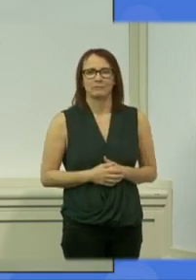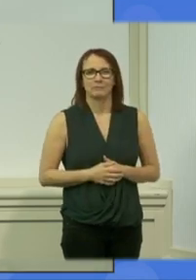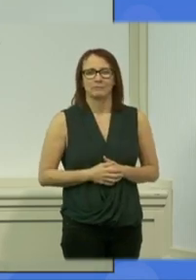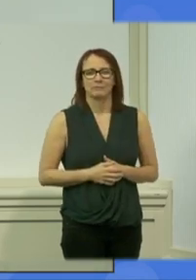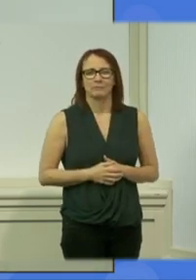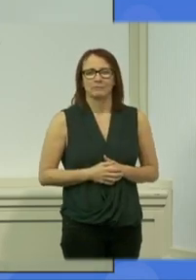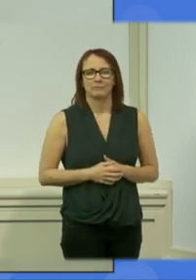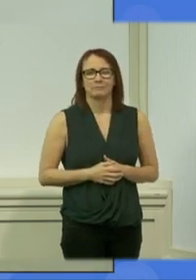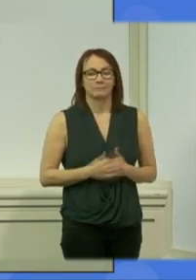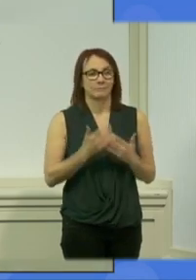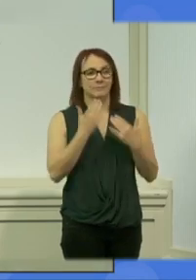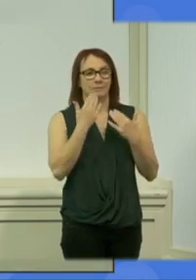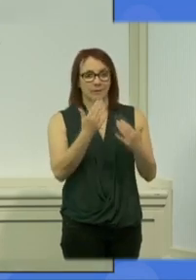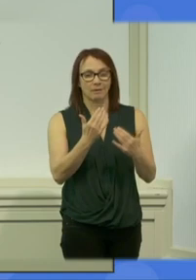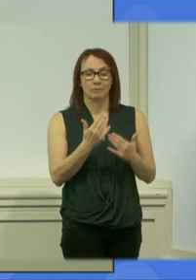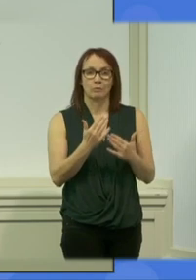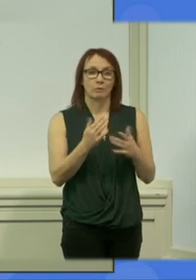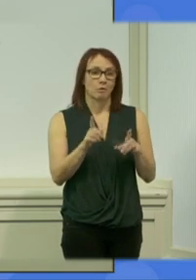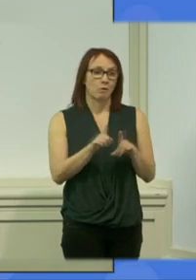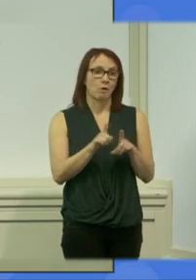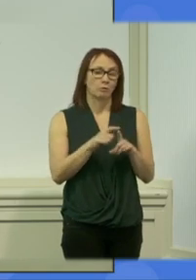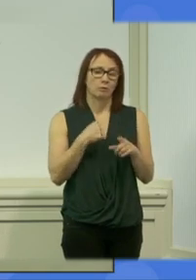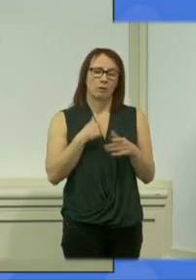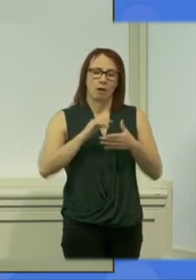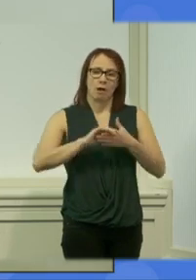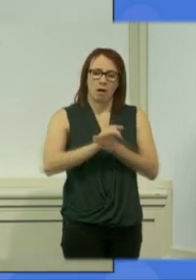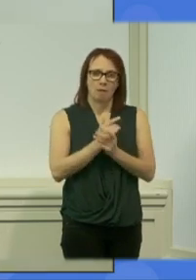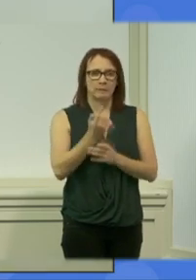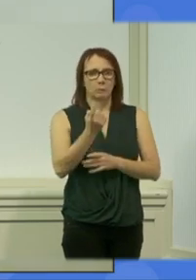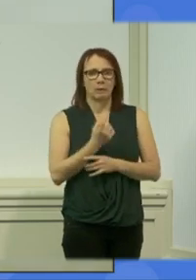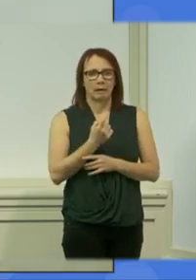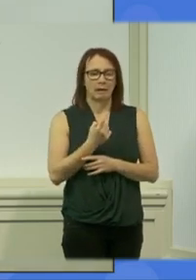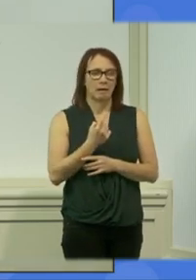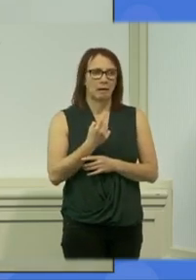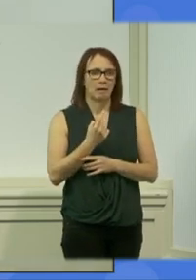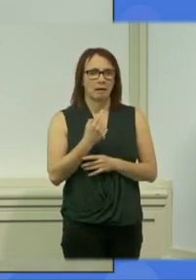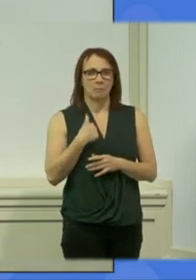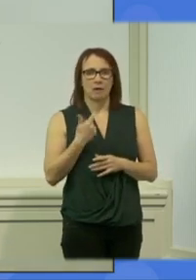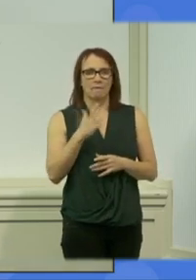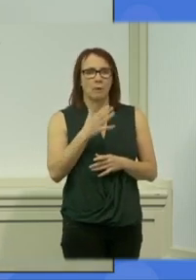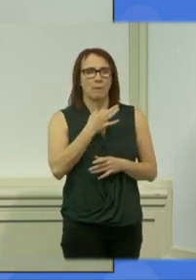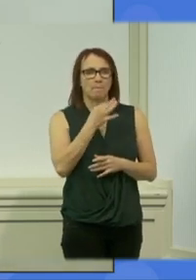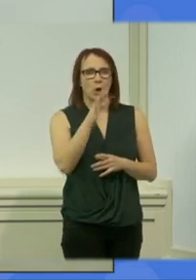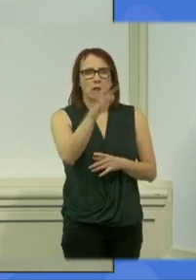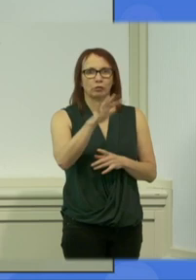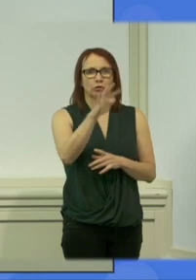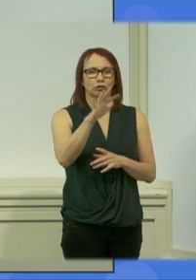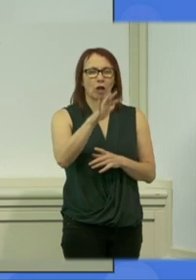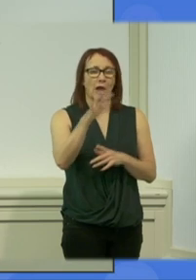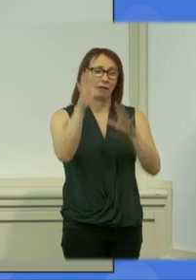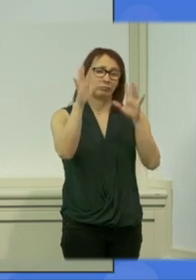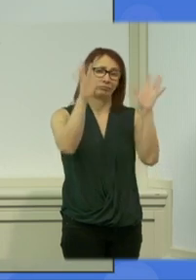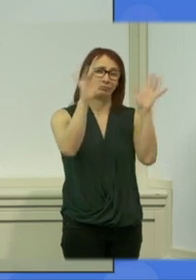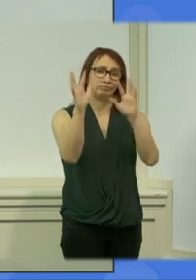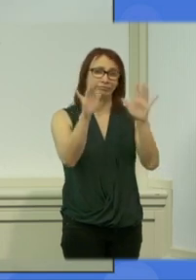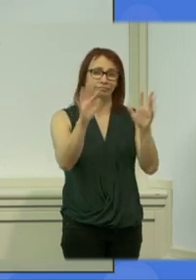Thank you. I'm also, like Fraser, delighted to be here. I managed to get here from the wilds of Perthshire through various snow showers and so